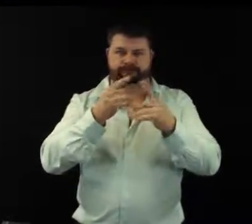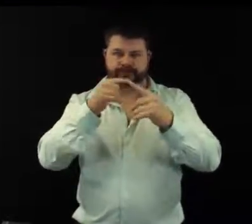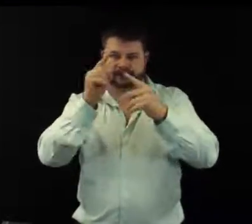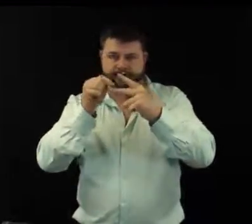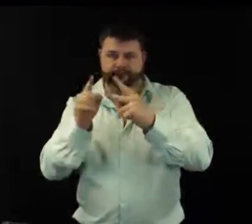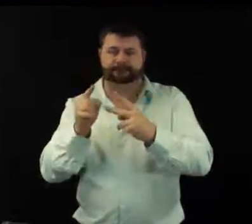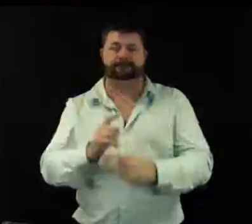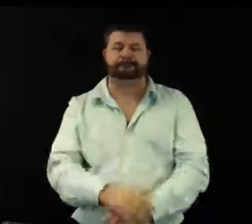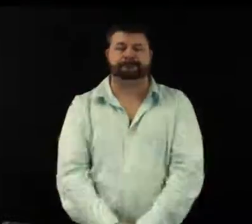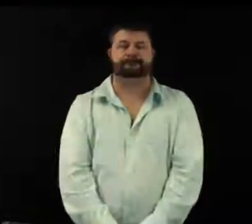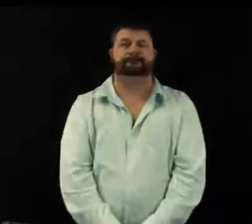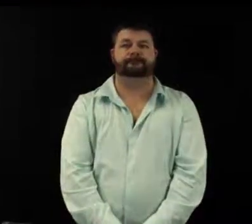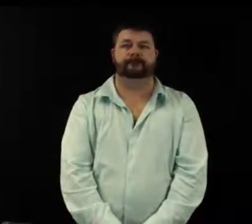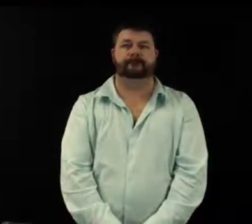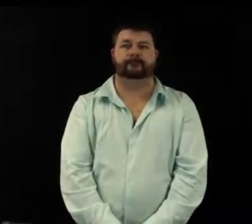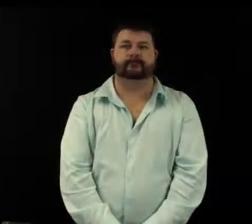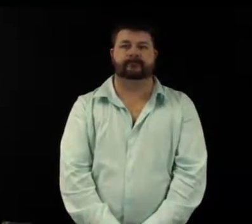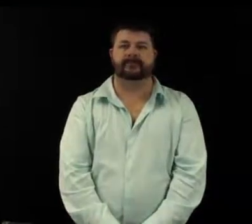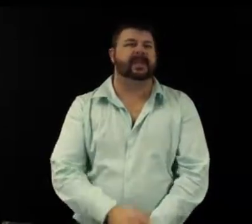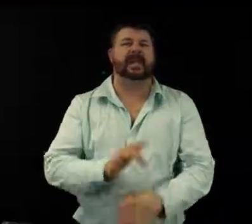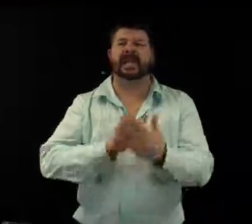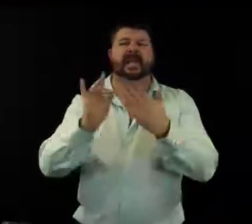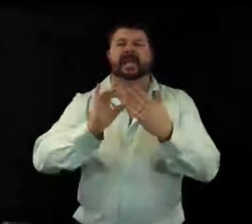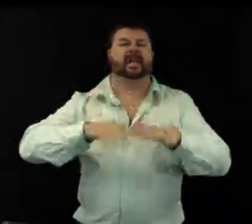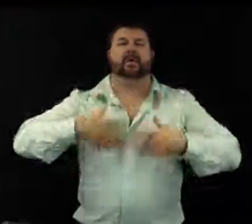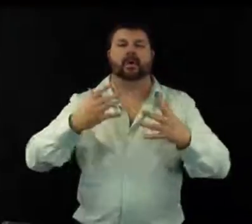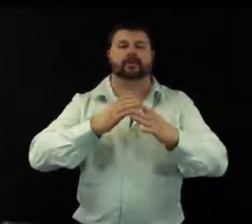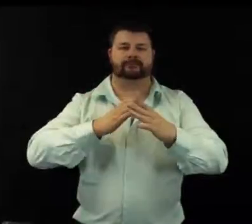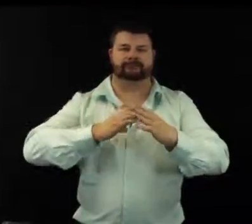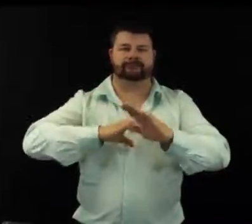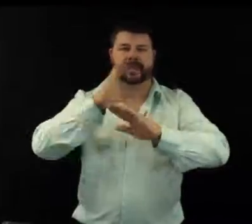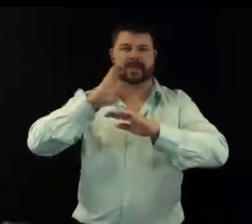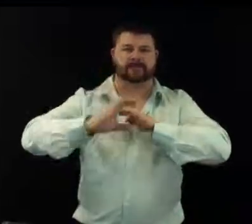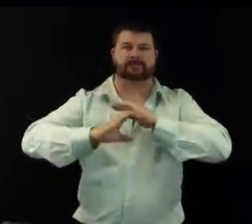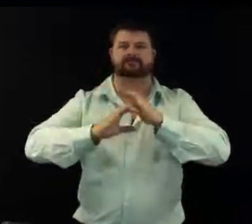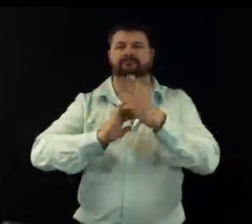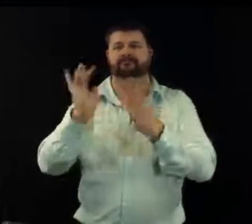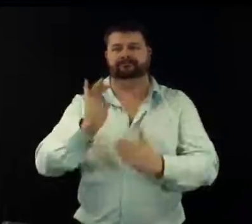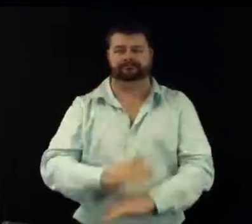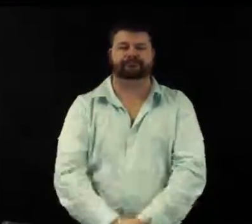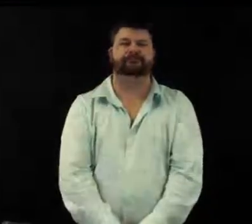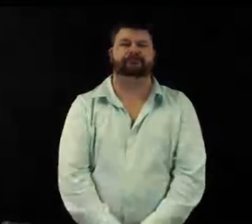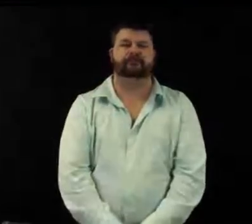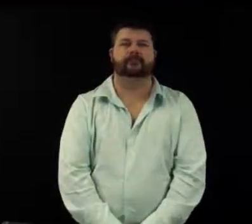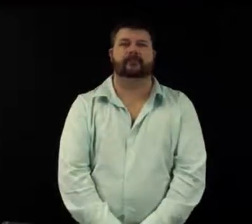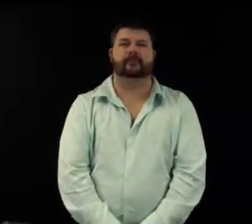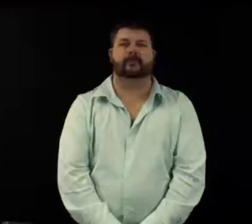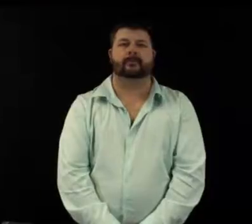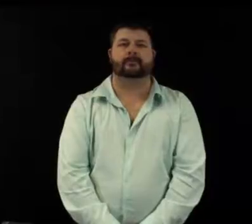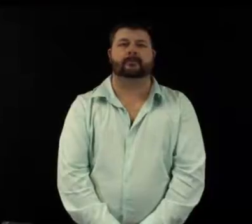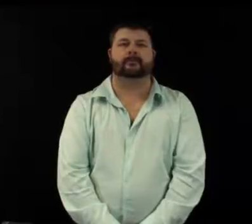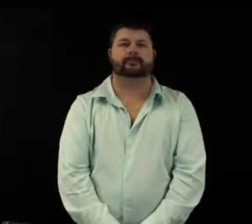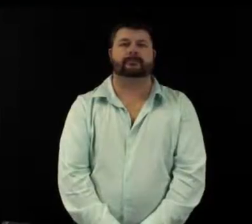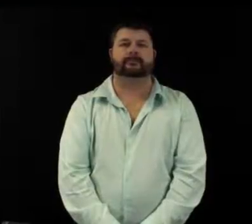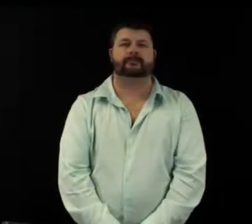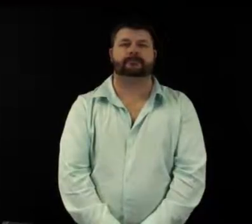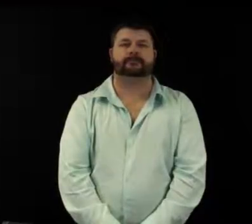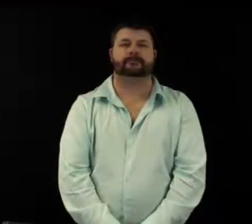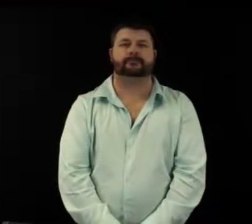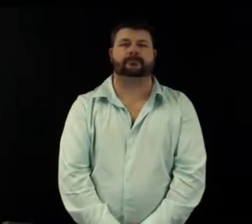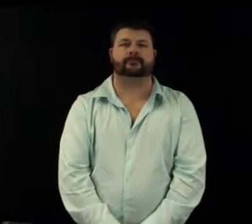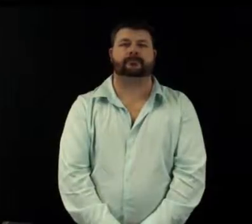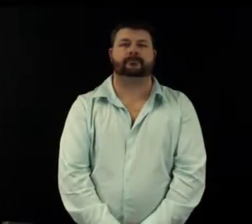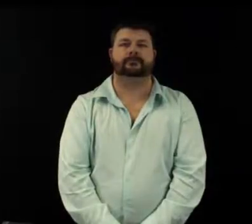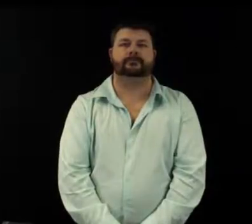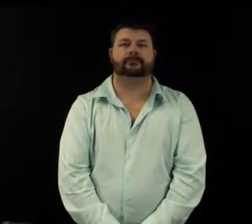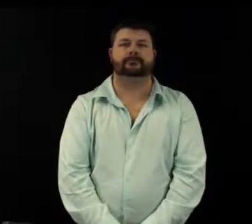with their own calendars on this iPad. To delete a calendar, tap on it, tap on the Delete Calendar button, then again on